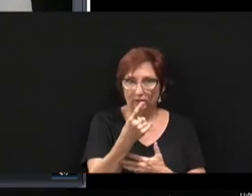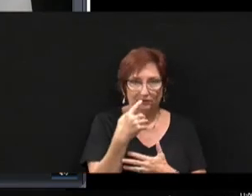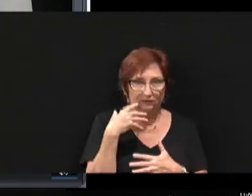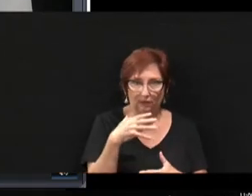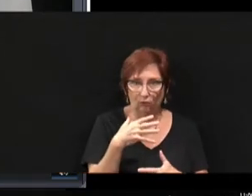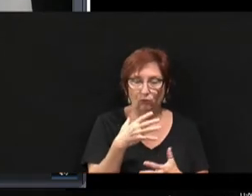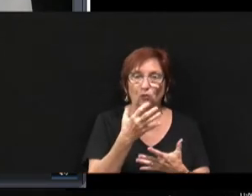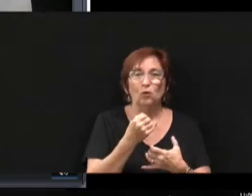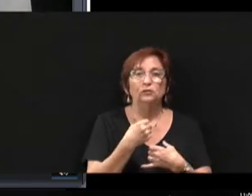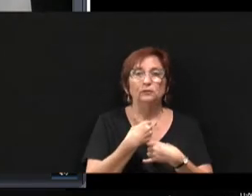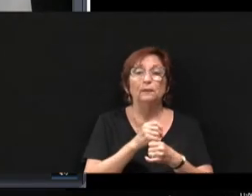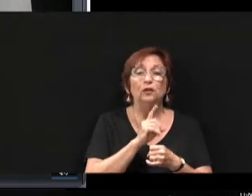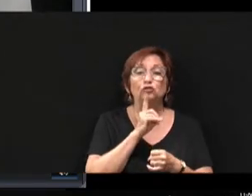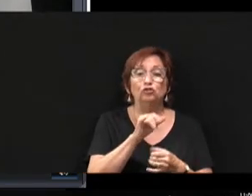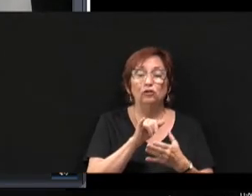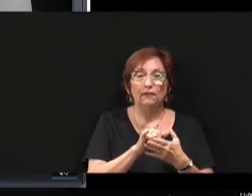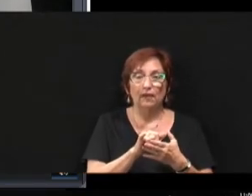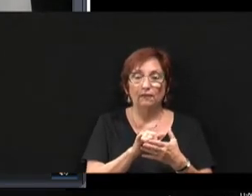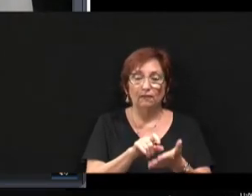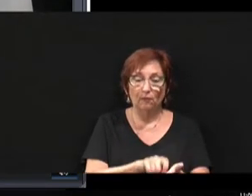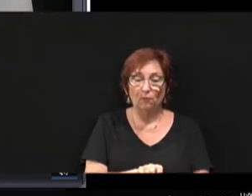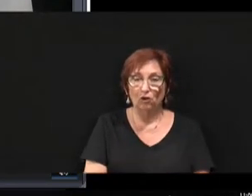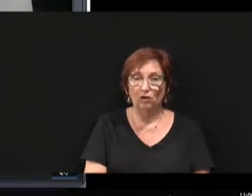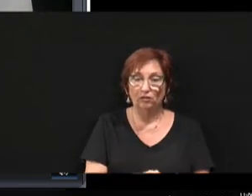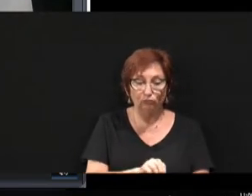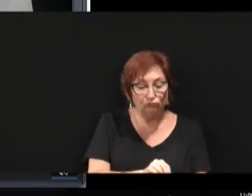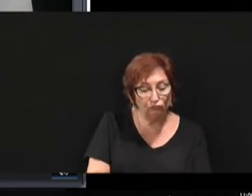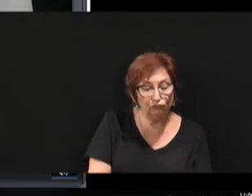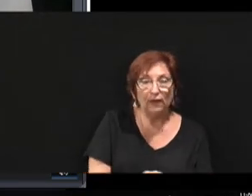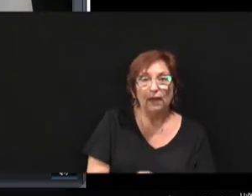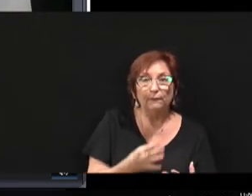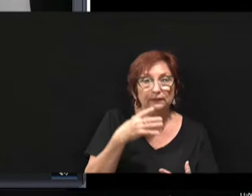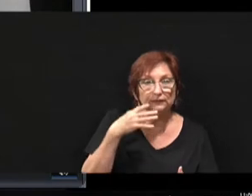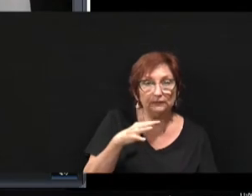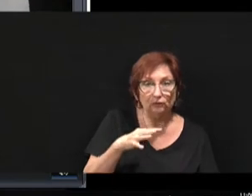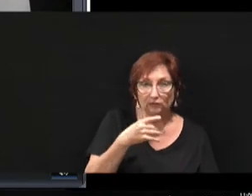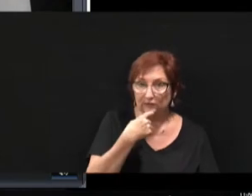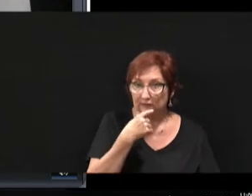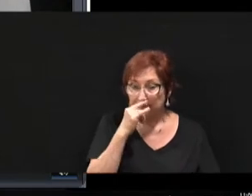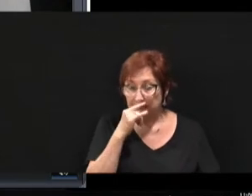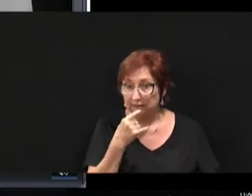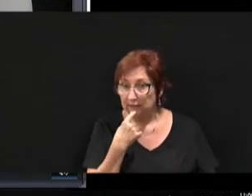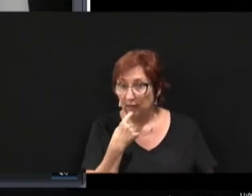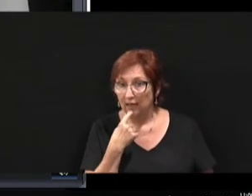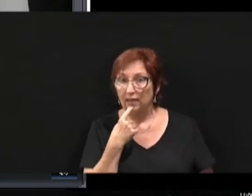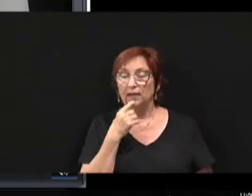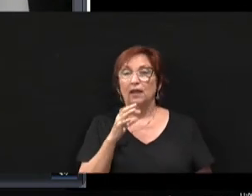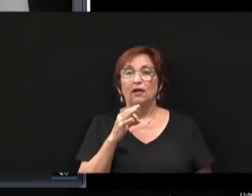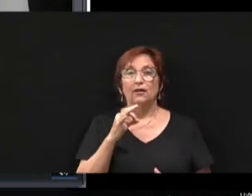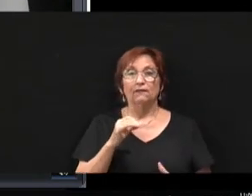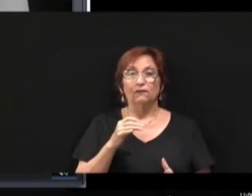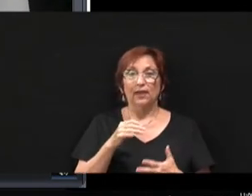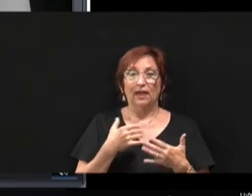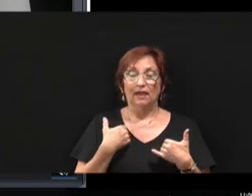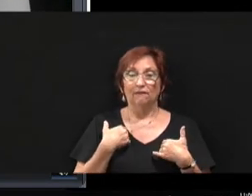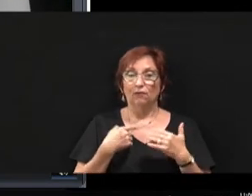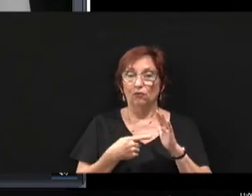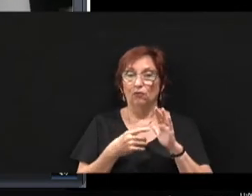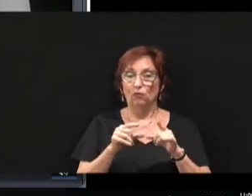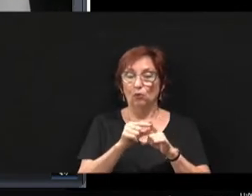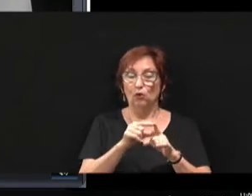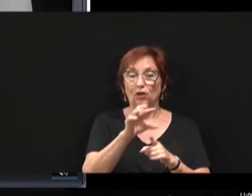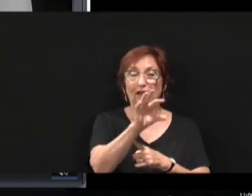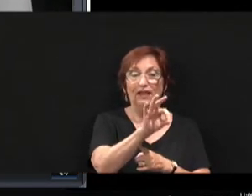make sure they mark how many sounds they said. Now, let's say we come to the word feet, and they say,